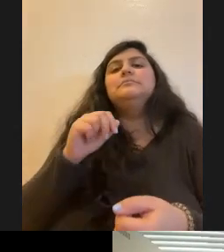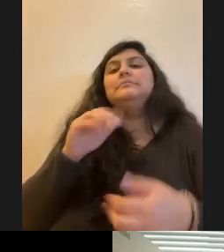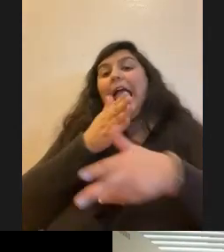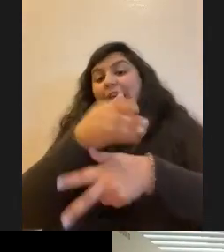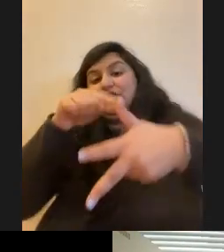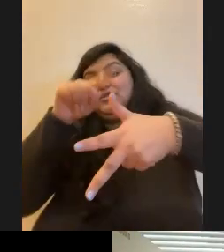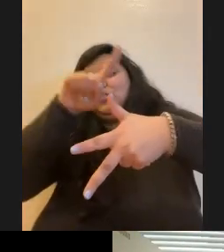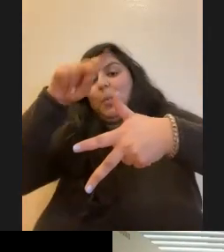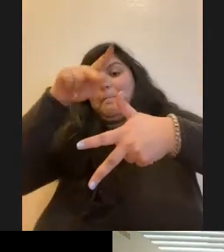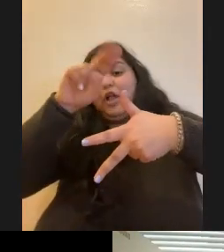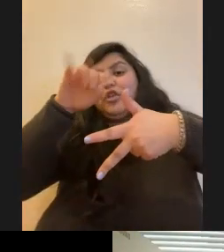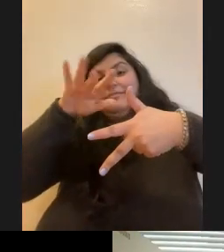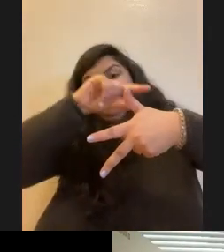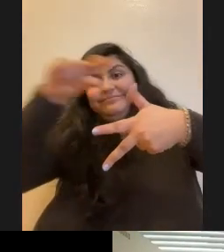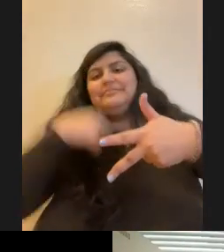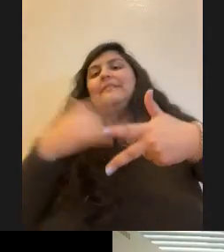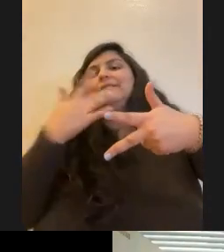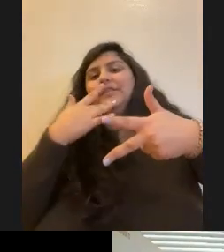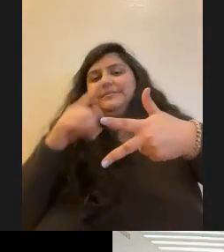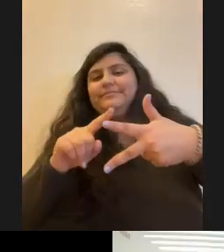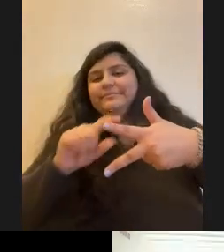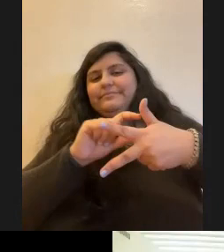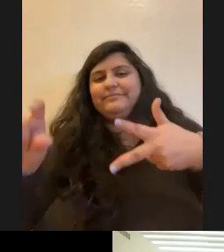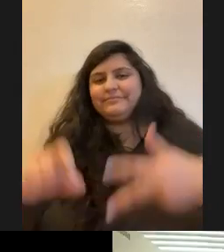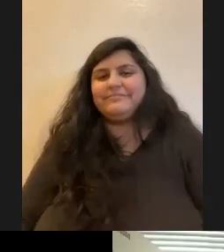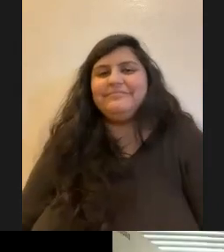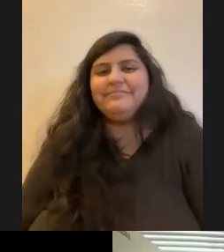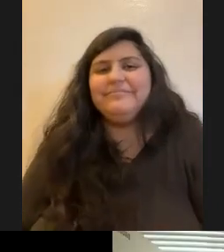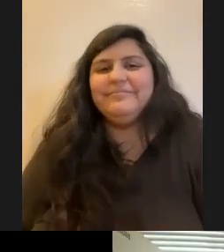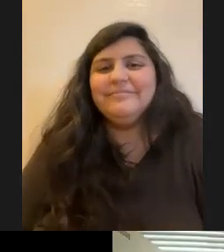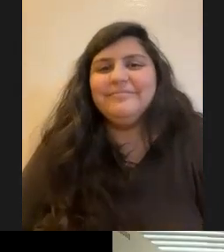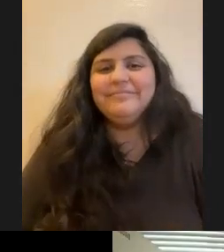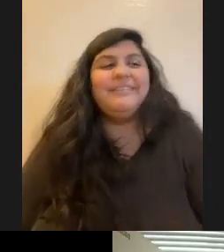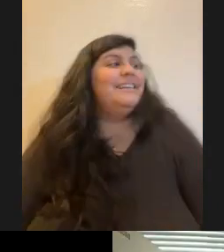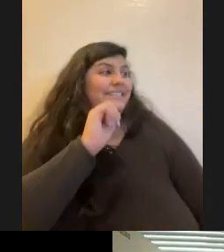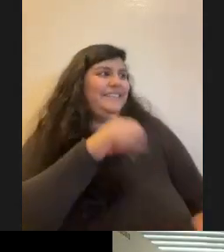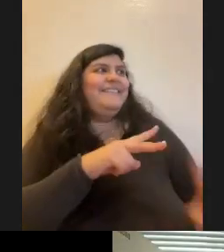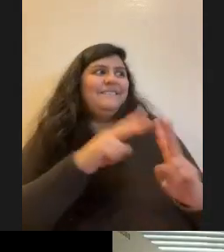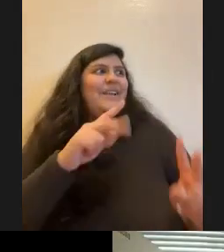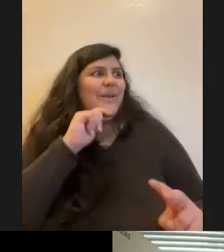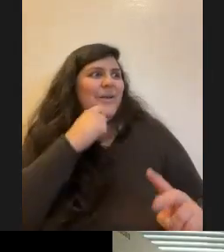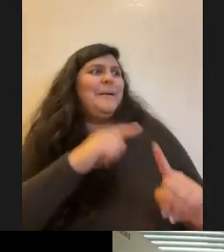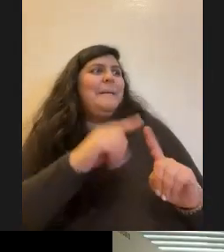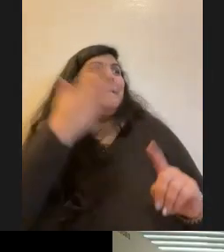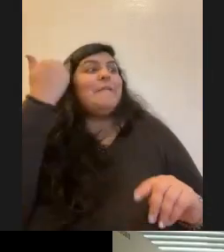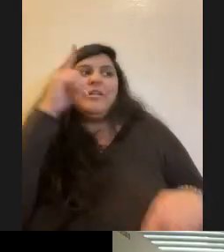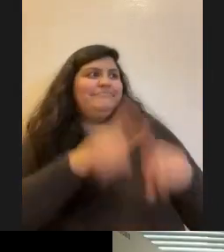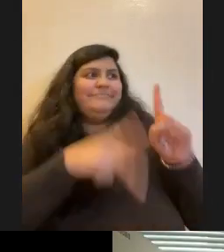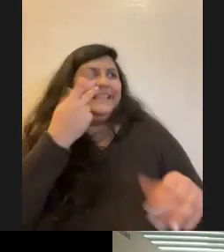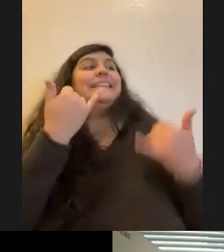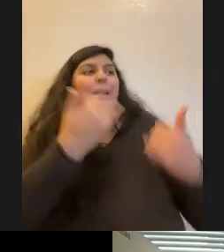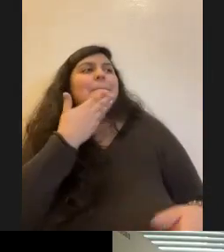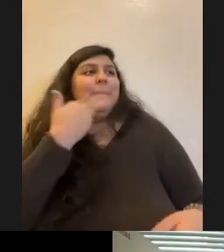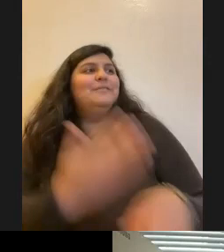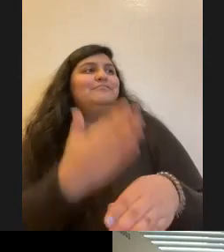zooplankton, deep sea is so fascinating. Deep sea is so cool. Yeah, and we're like able to see it so much better than we've ever been able to before. Like there's constantly exactly videos